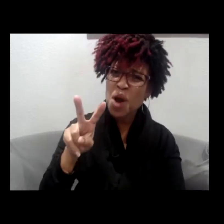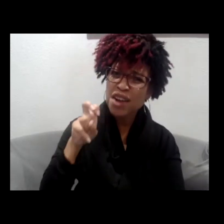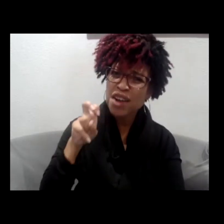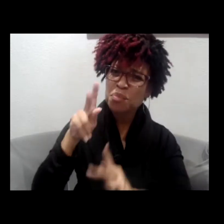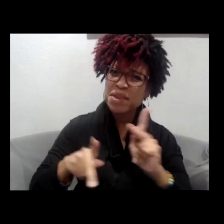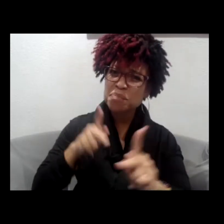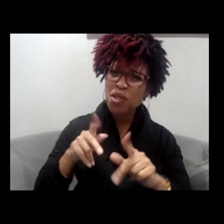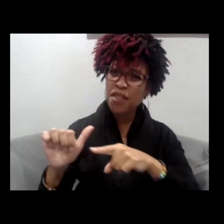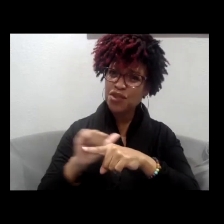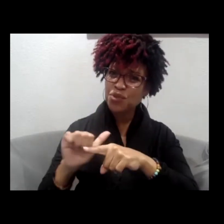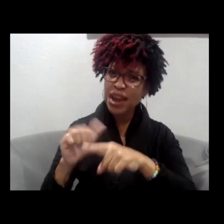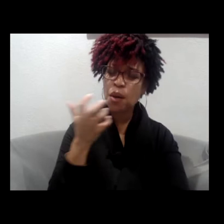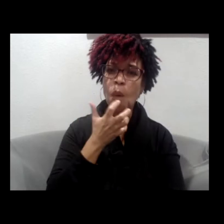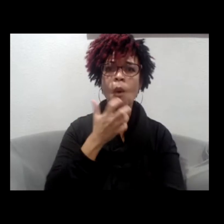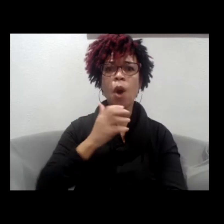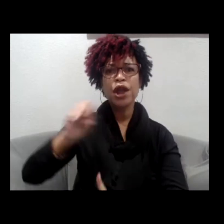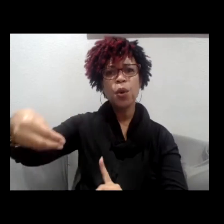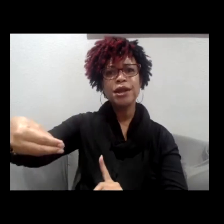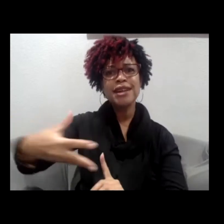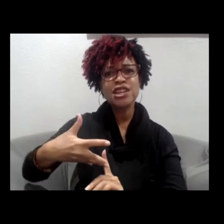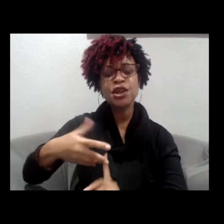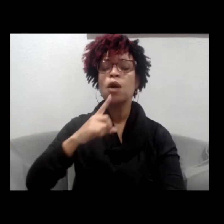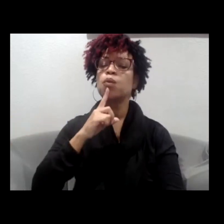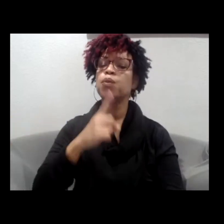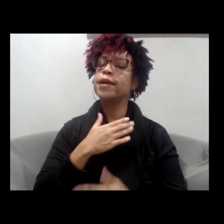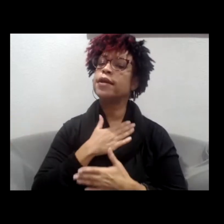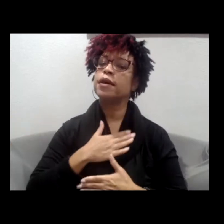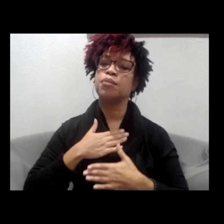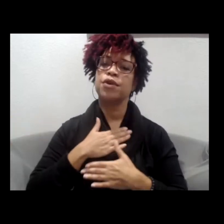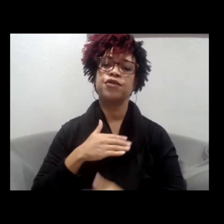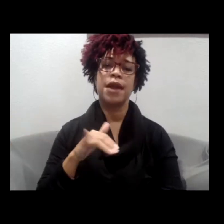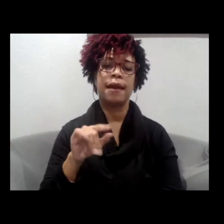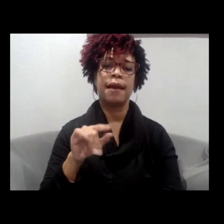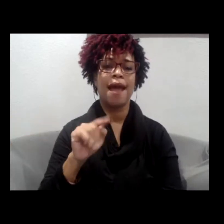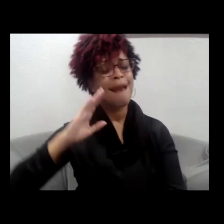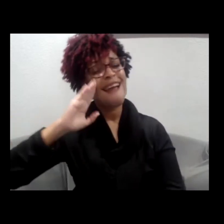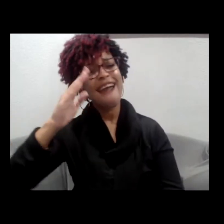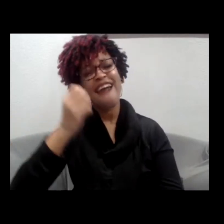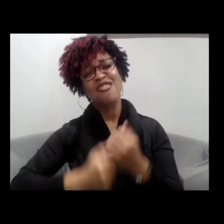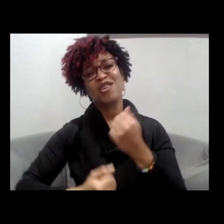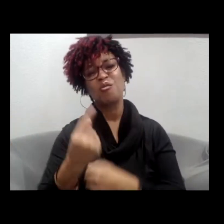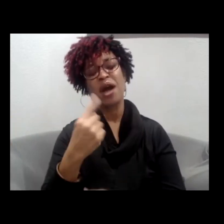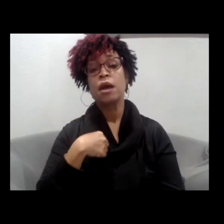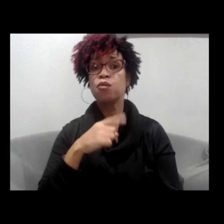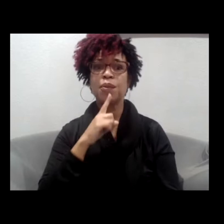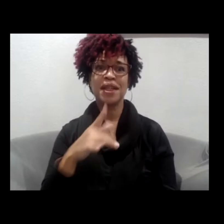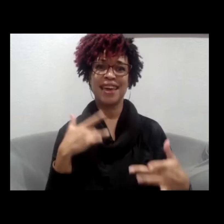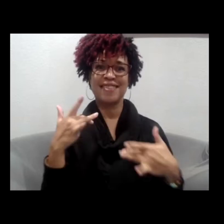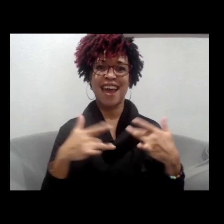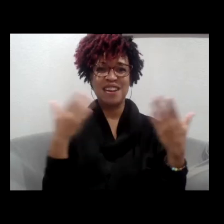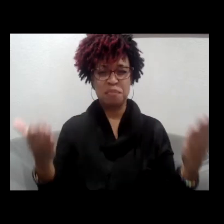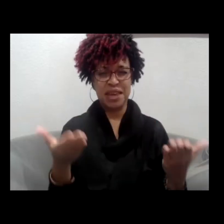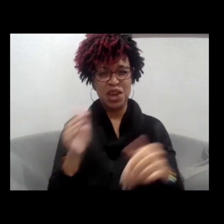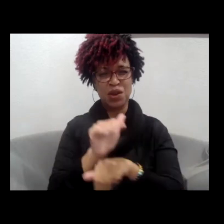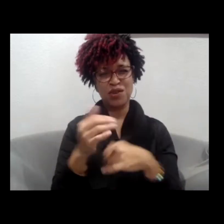training and orientation. I really appreciate it. Hey everyone, I'm really excited to be here tonight.